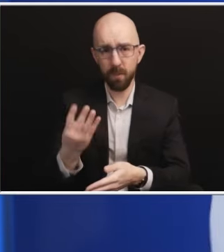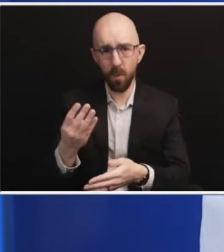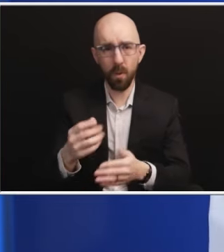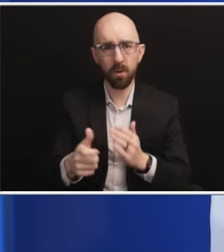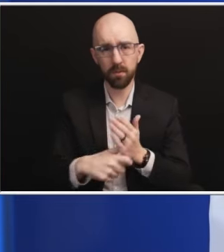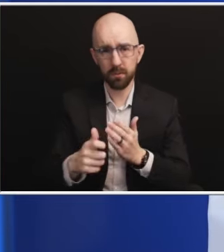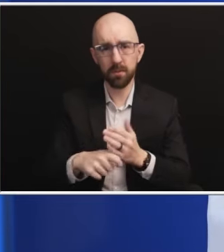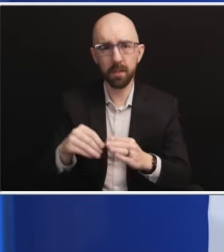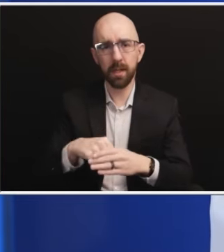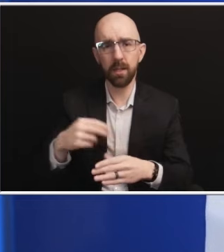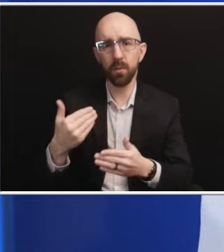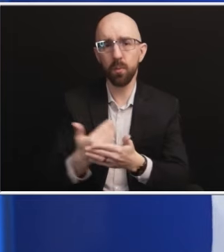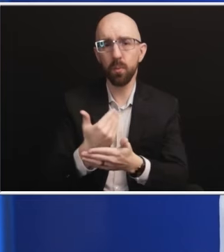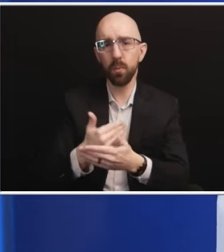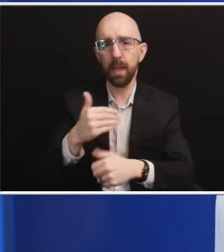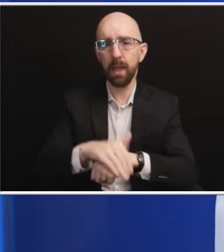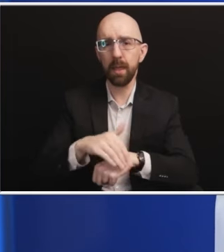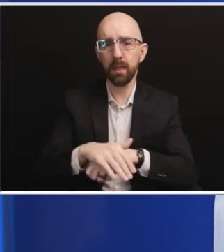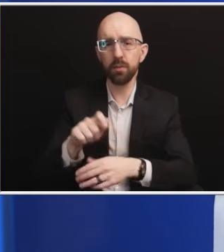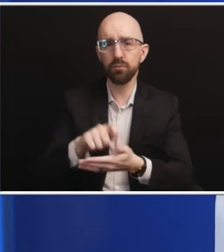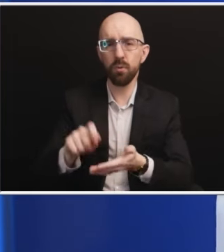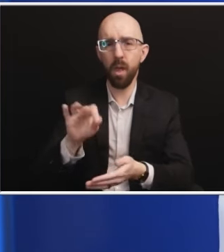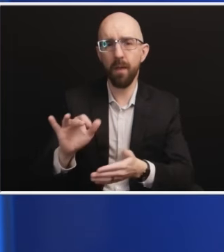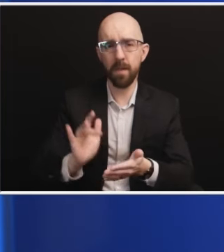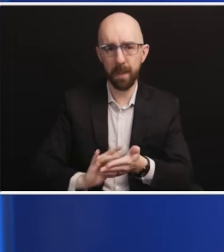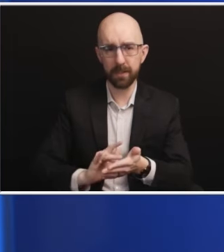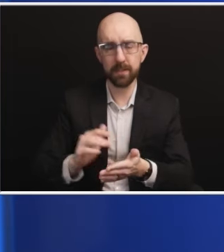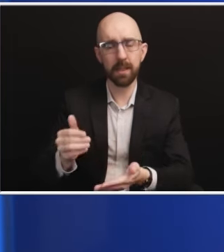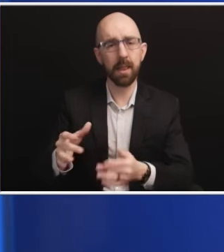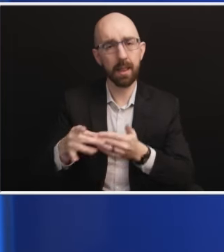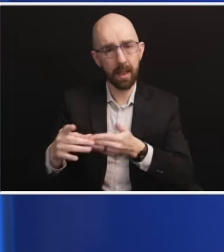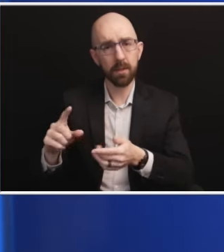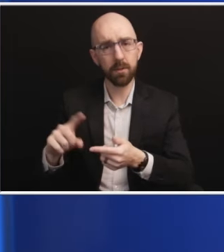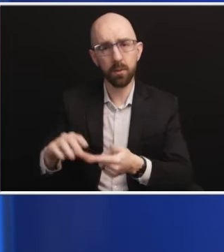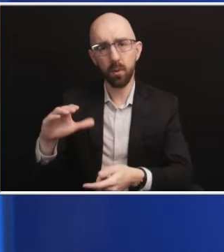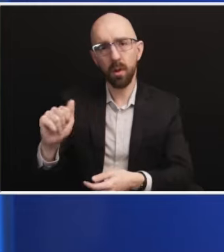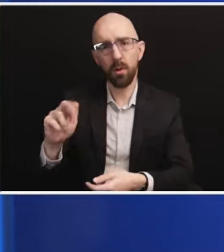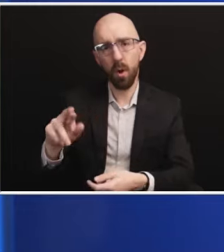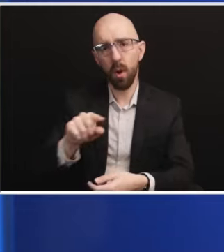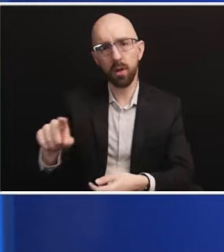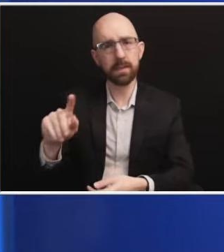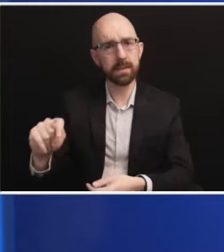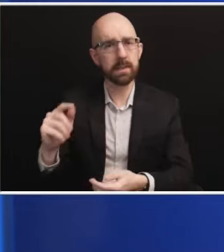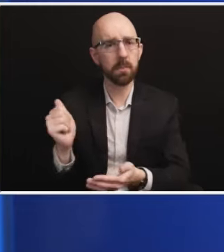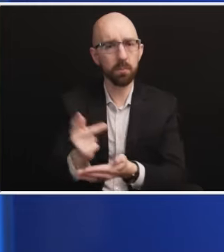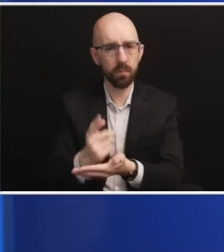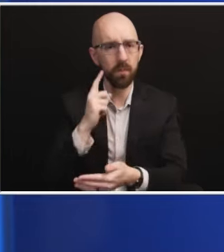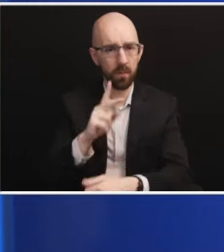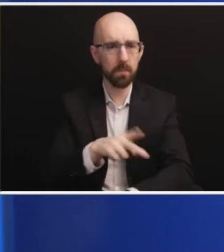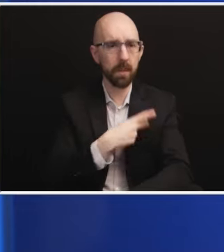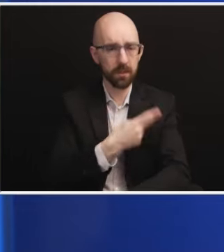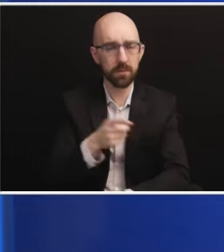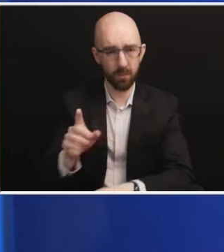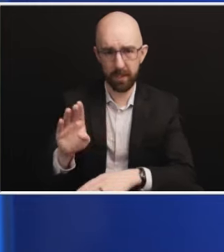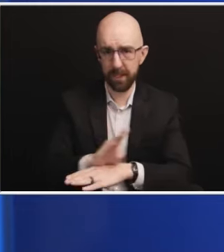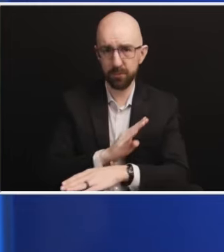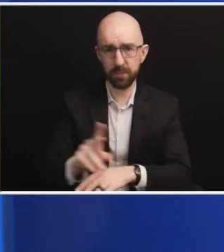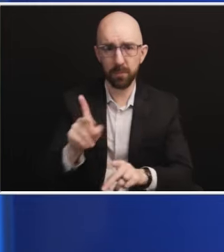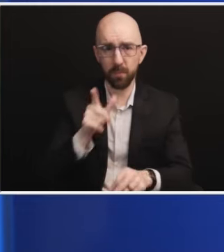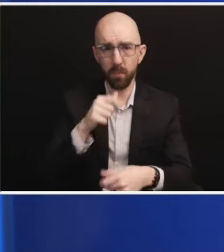to CAR T approvals for patients. So the industry folks who make these CAR T cells and got the